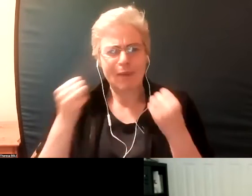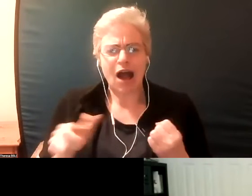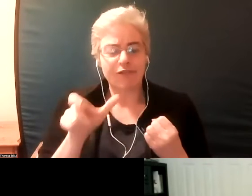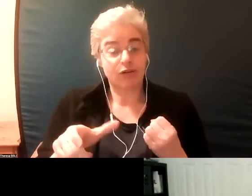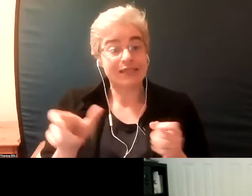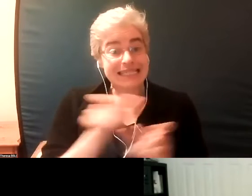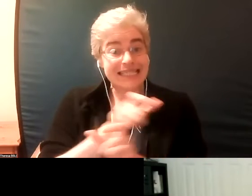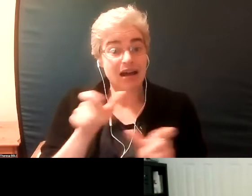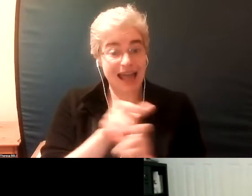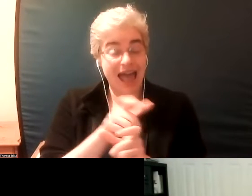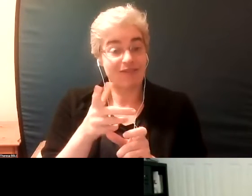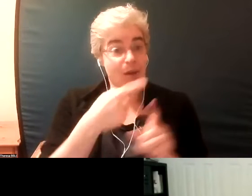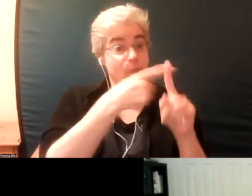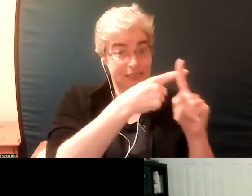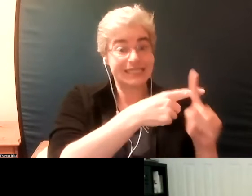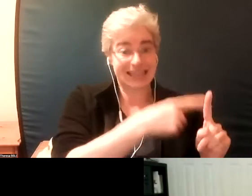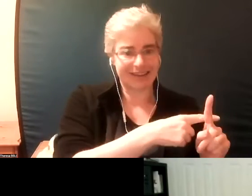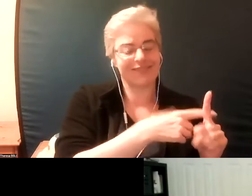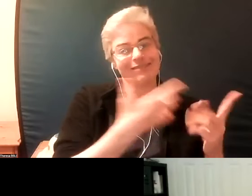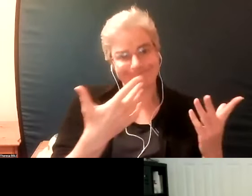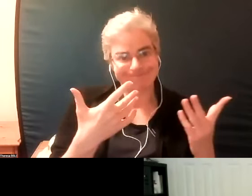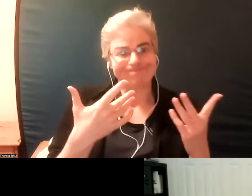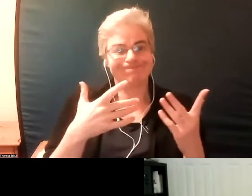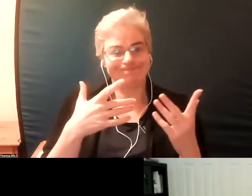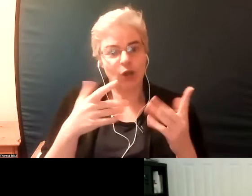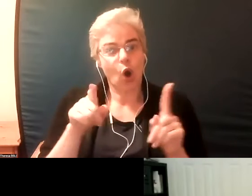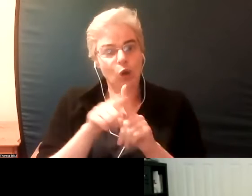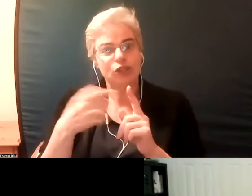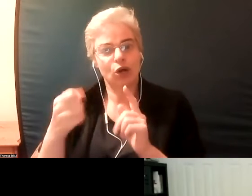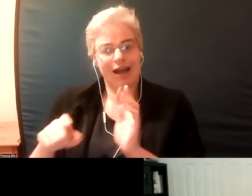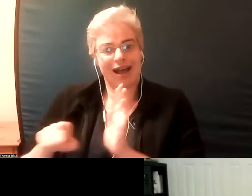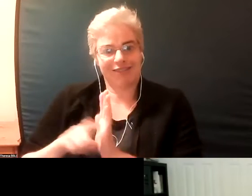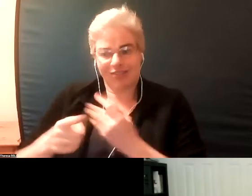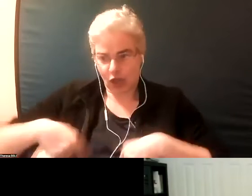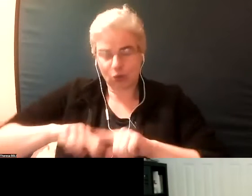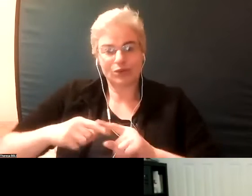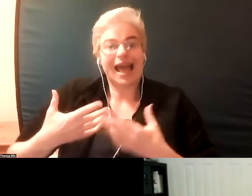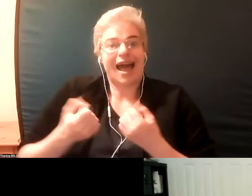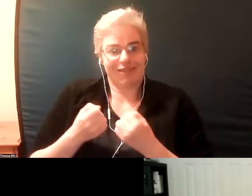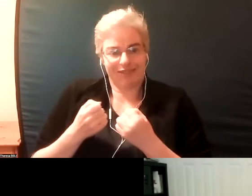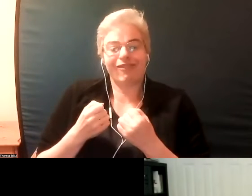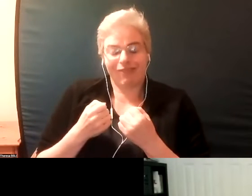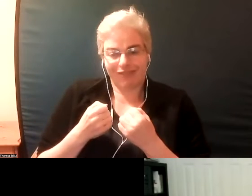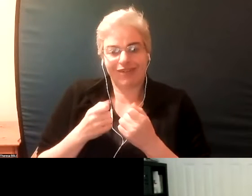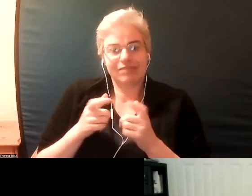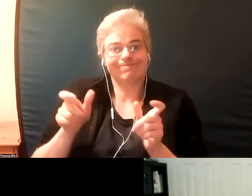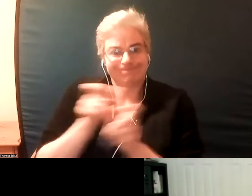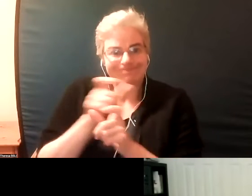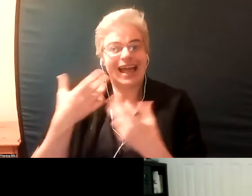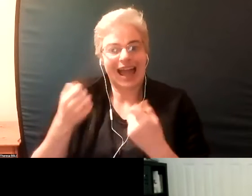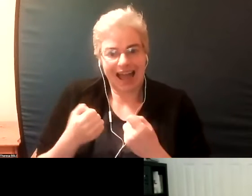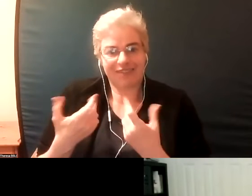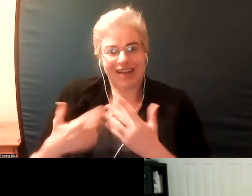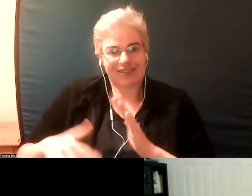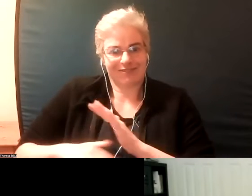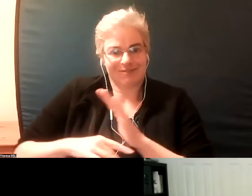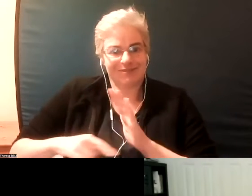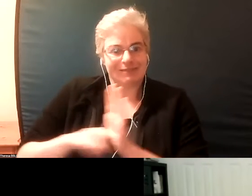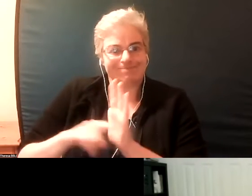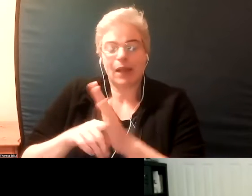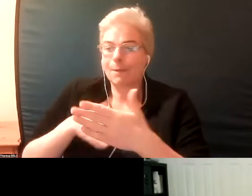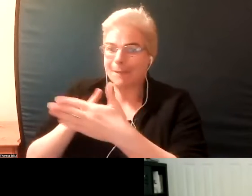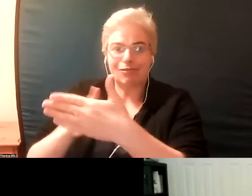these upsides, it also has with it, for those of us who are dyslexic, many kind of, there are many